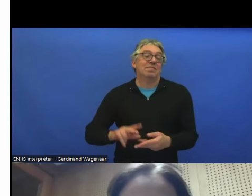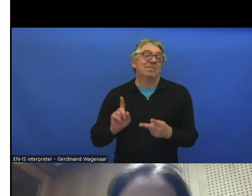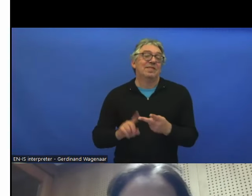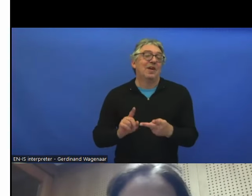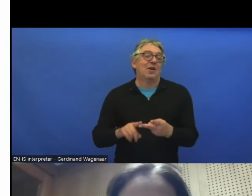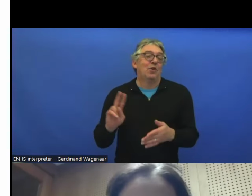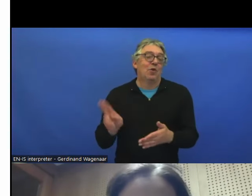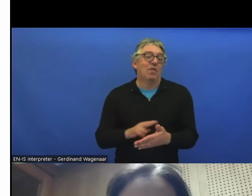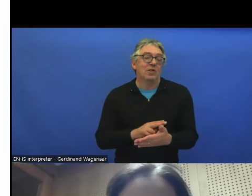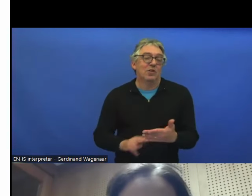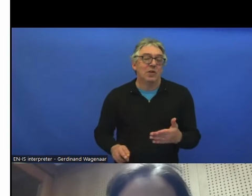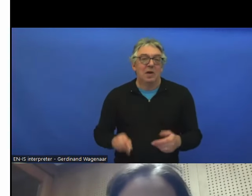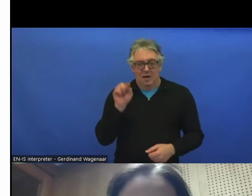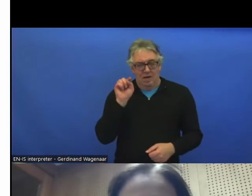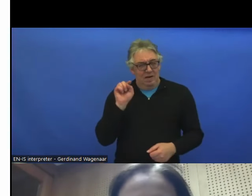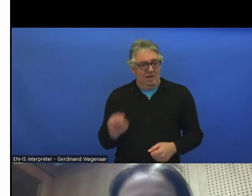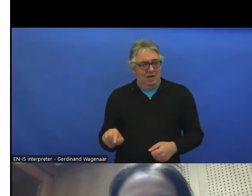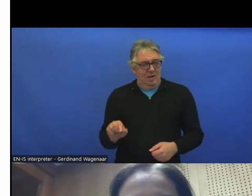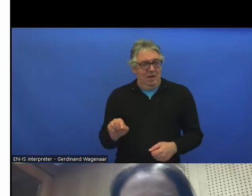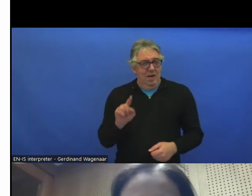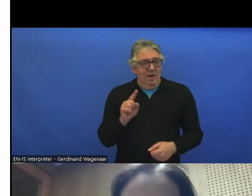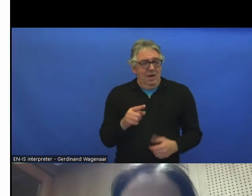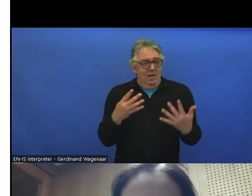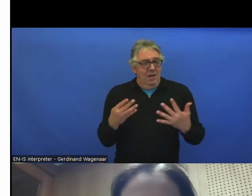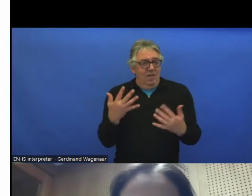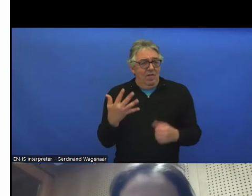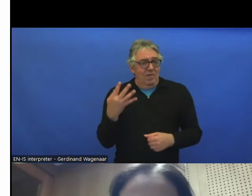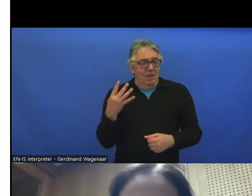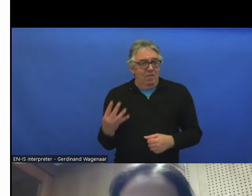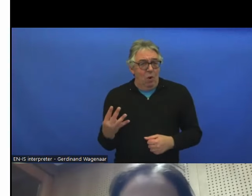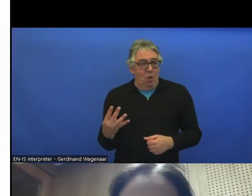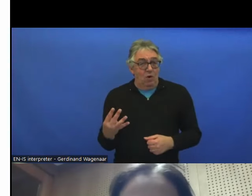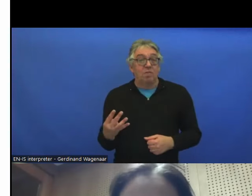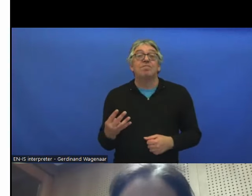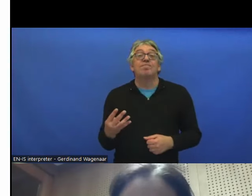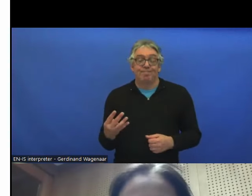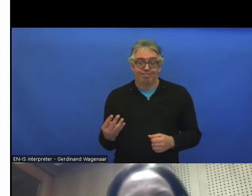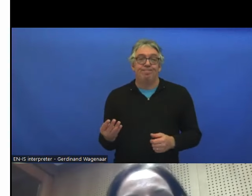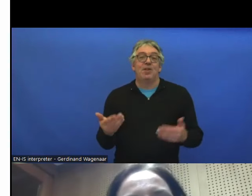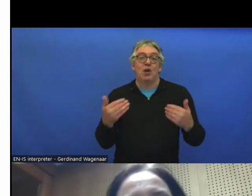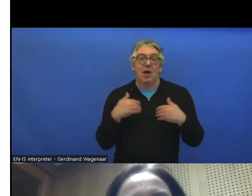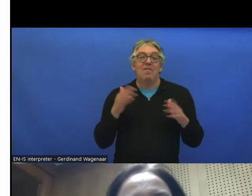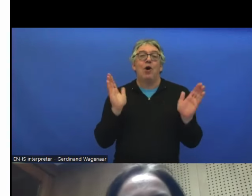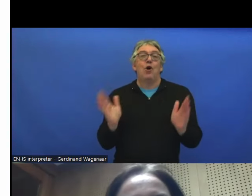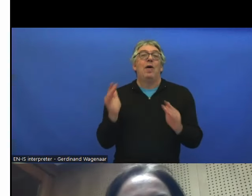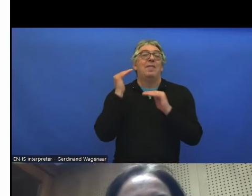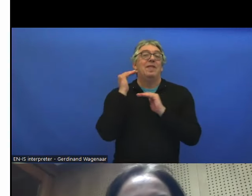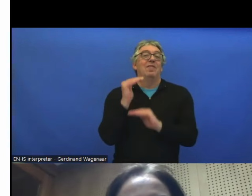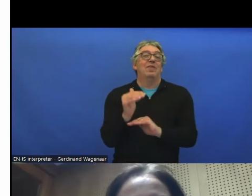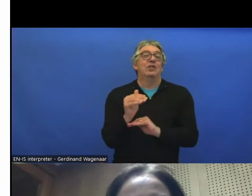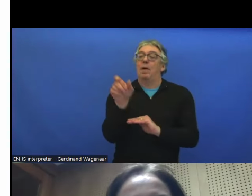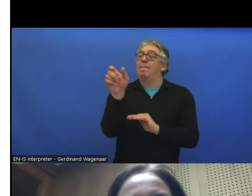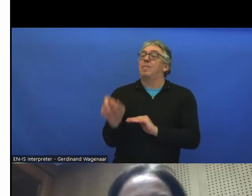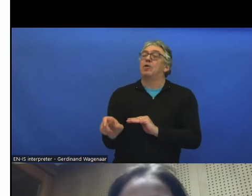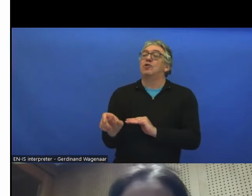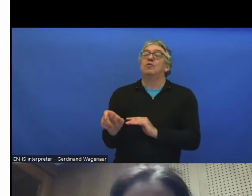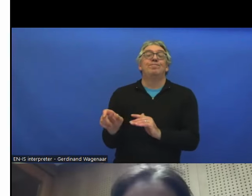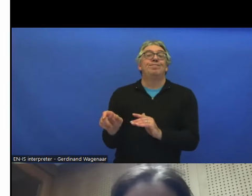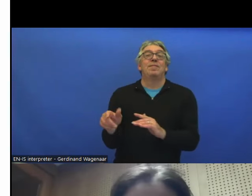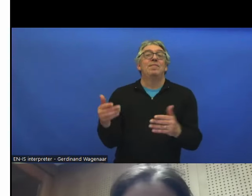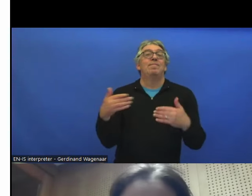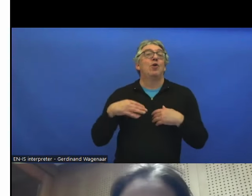this convention, it provides the definition of a stateless person, and we've gone over the definition, and